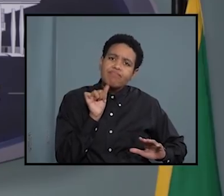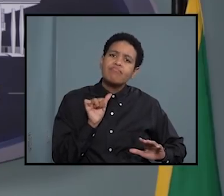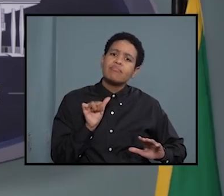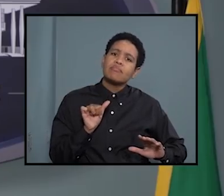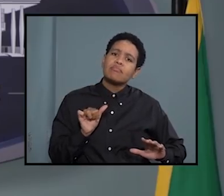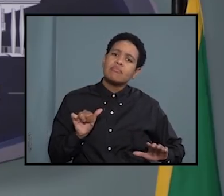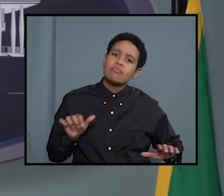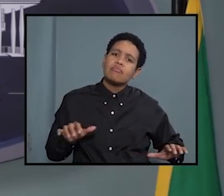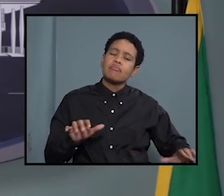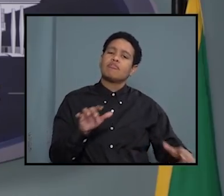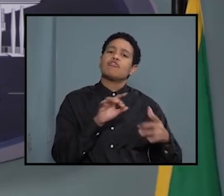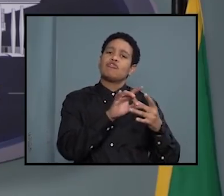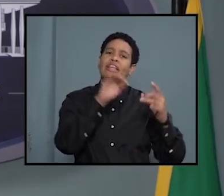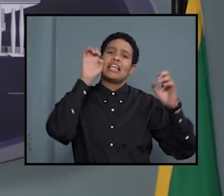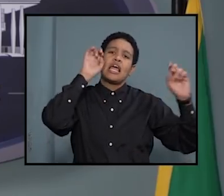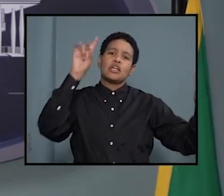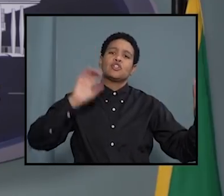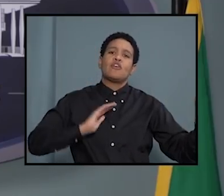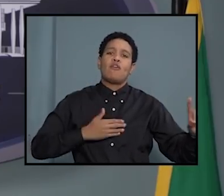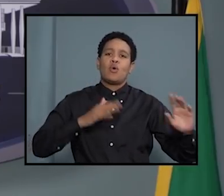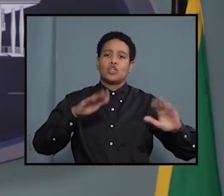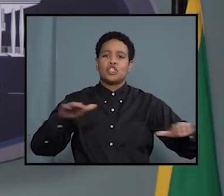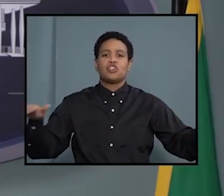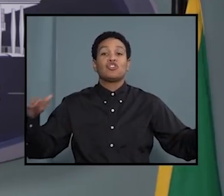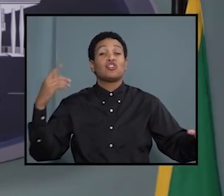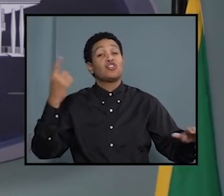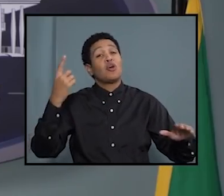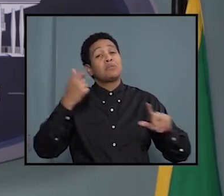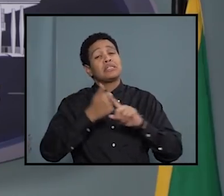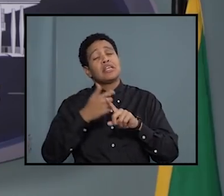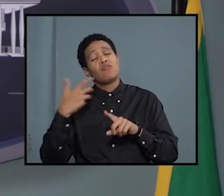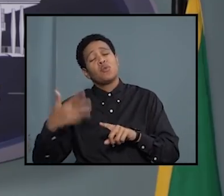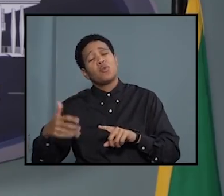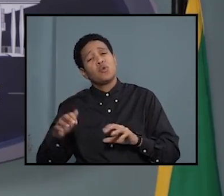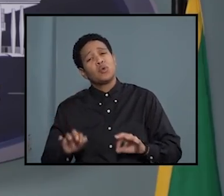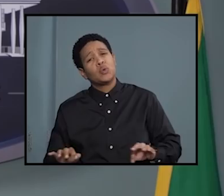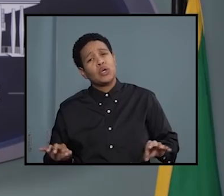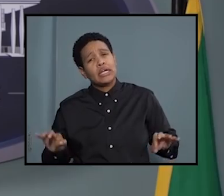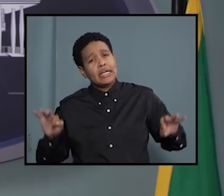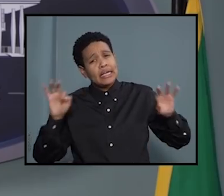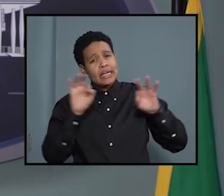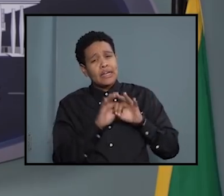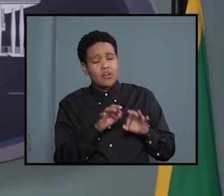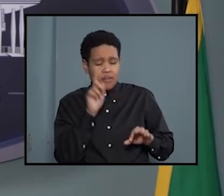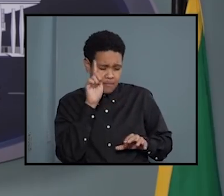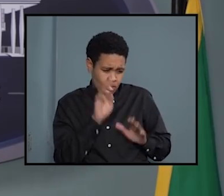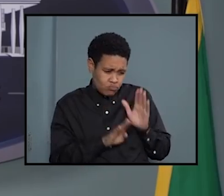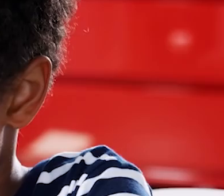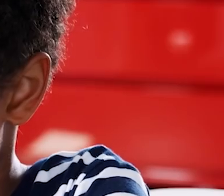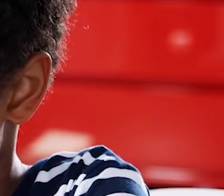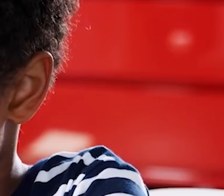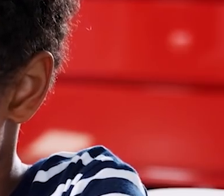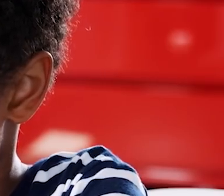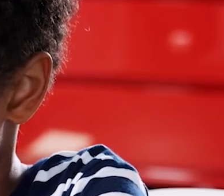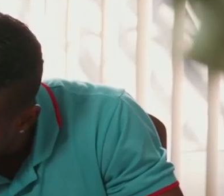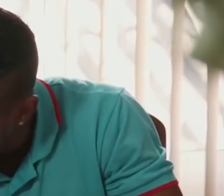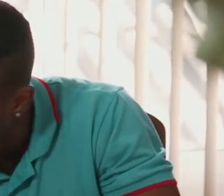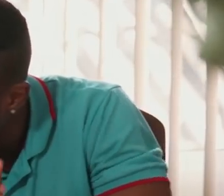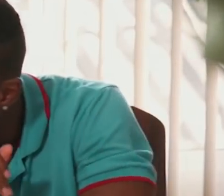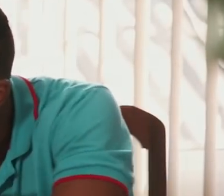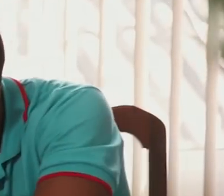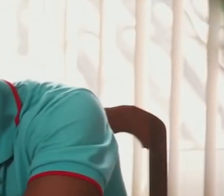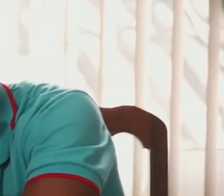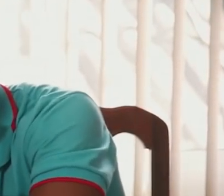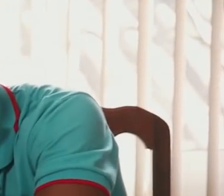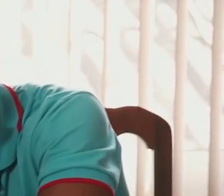of the education of our children, something so critical and vital to the development of Jamaica. Online and